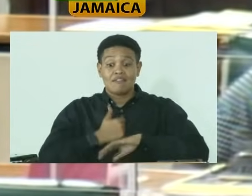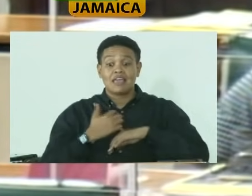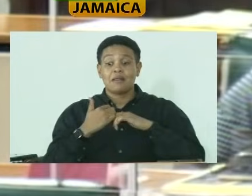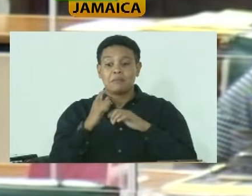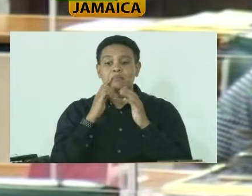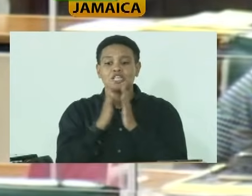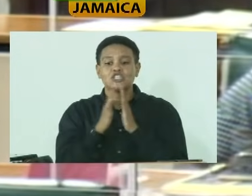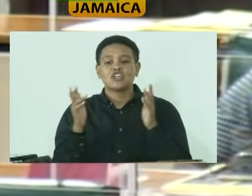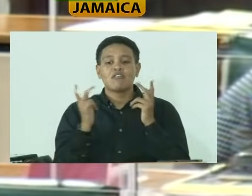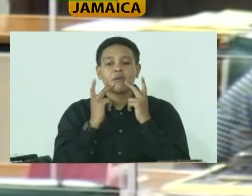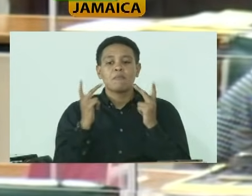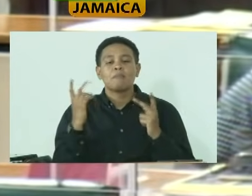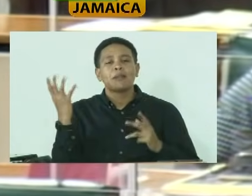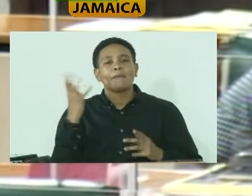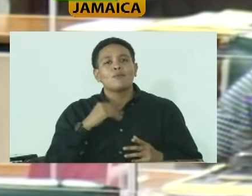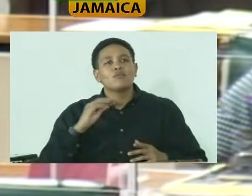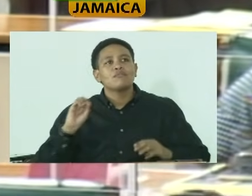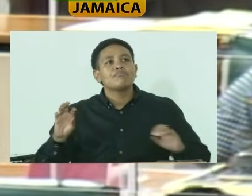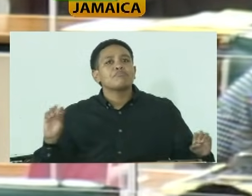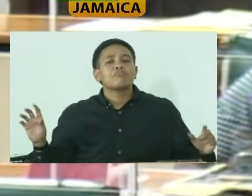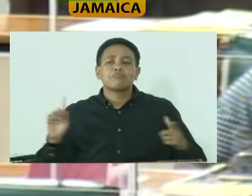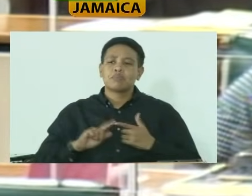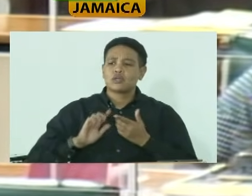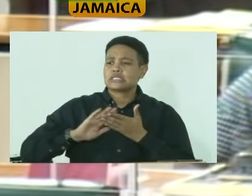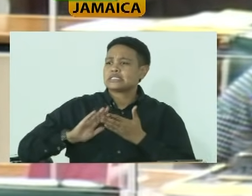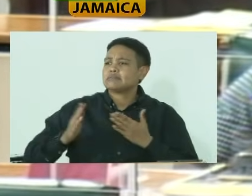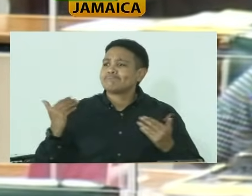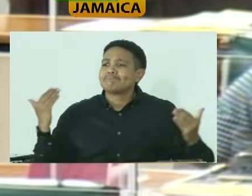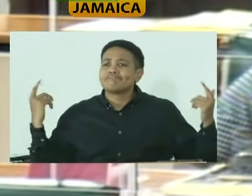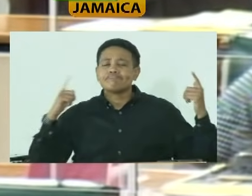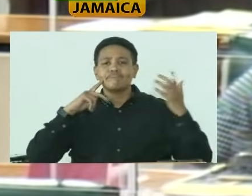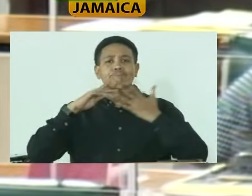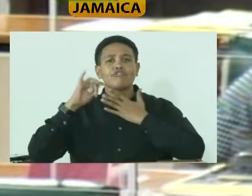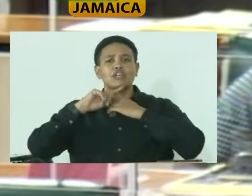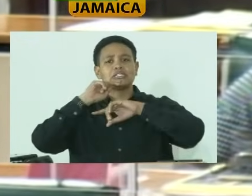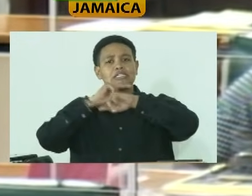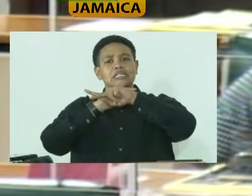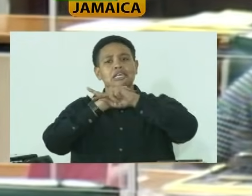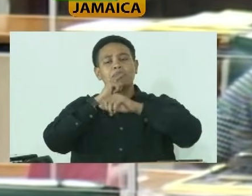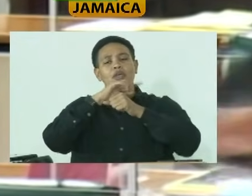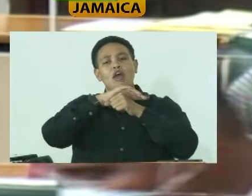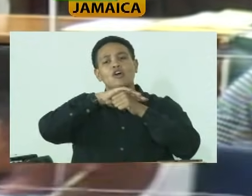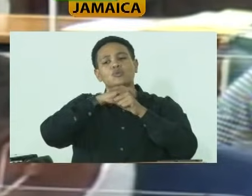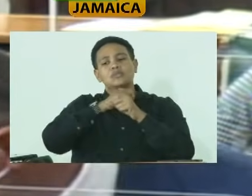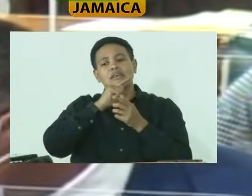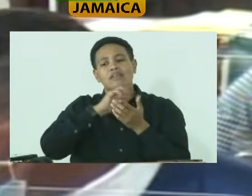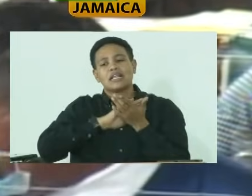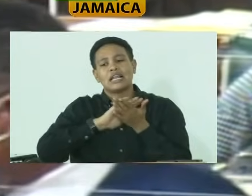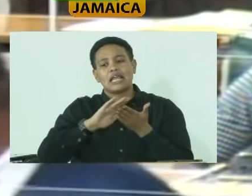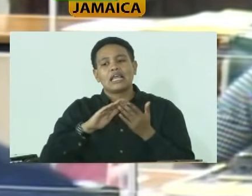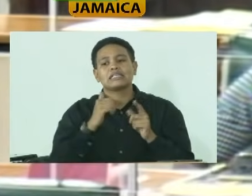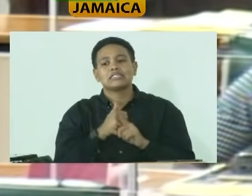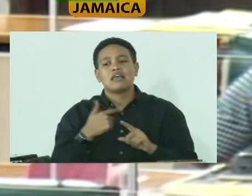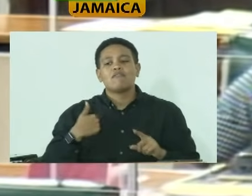general public beautification and sanitation projects to keep the constituency clean. We continue with our